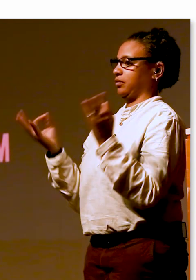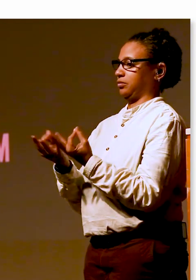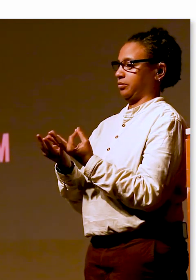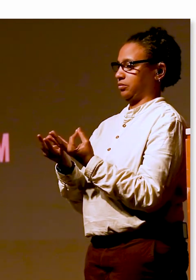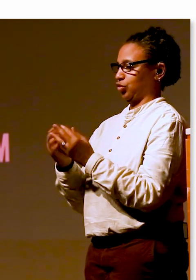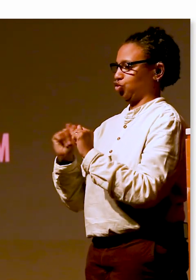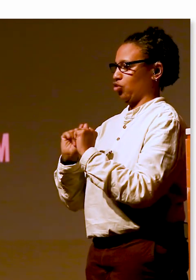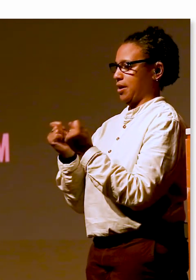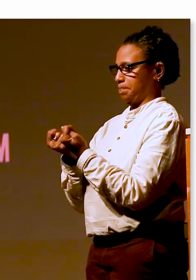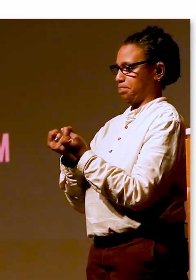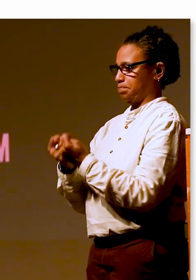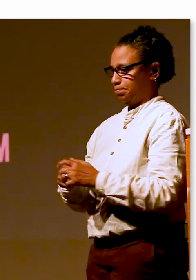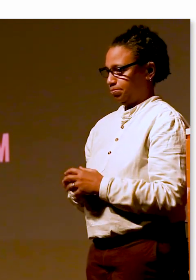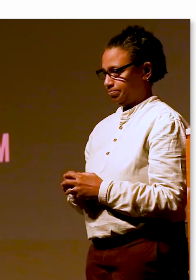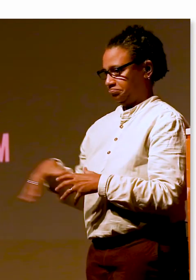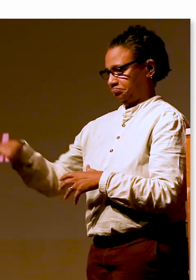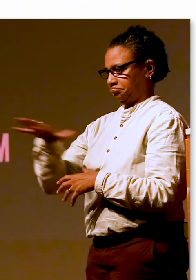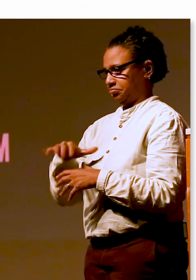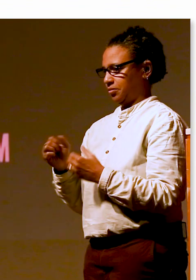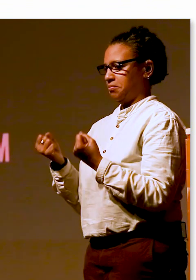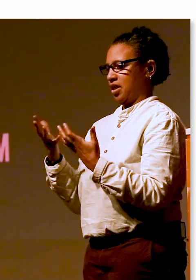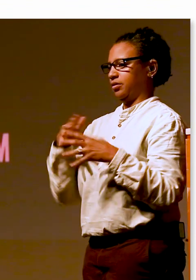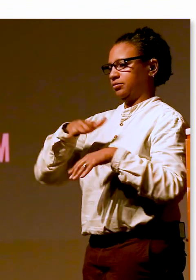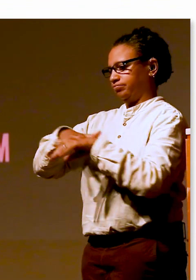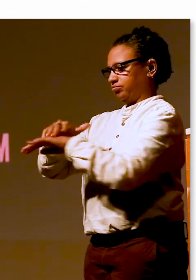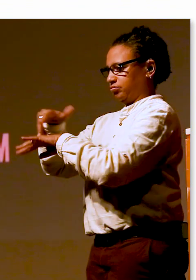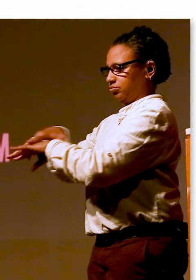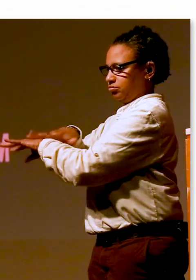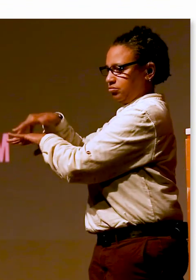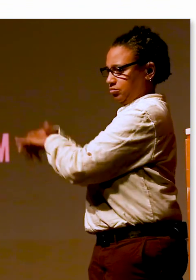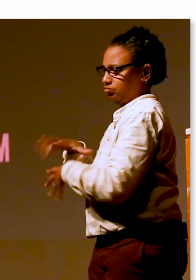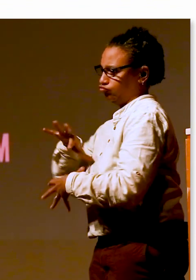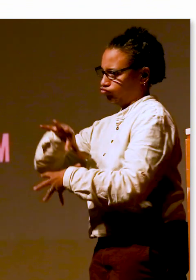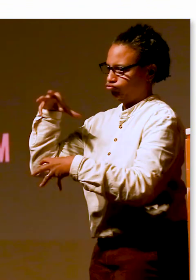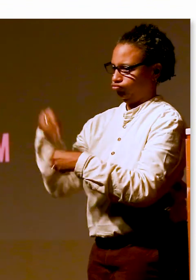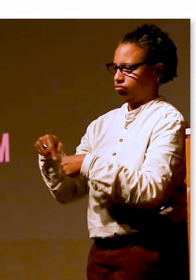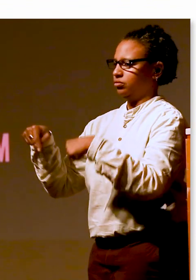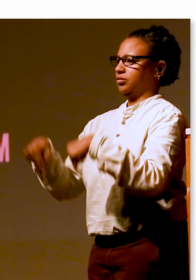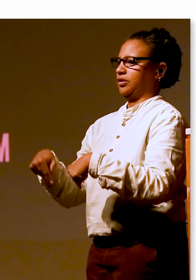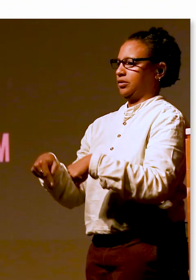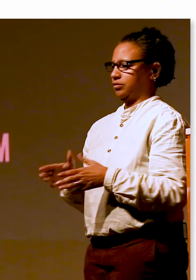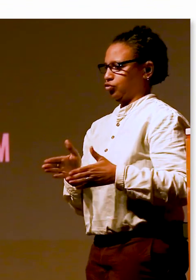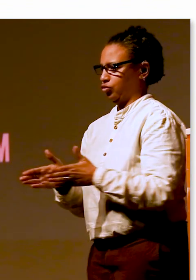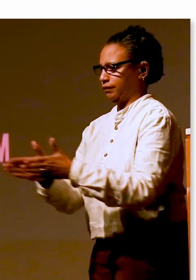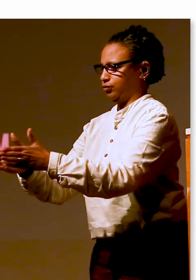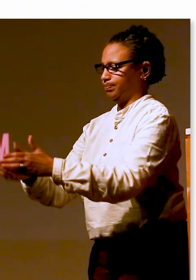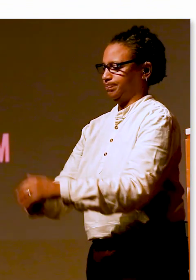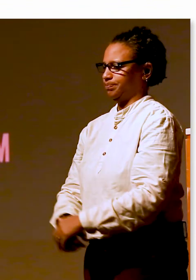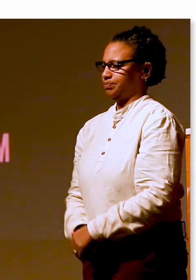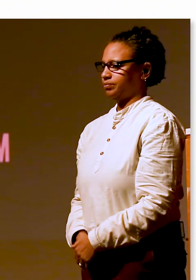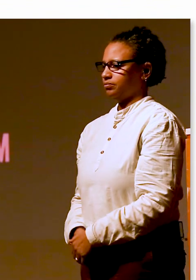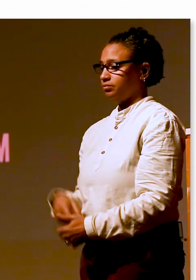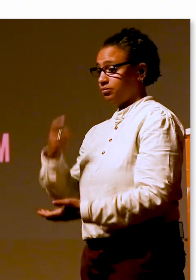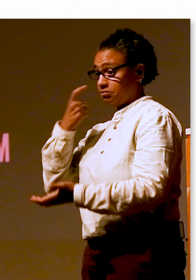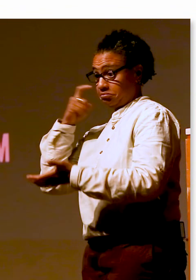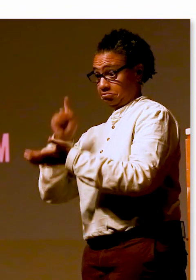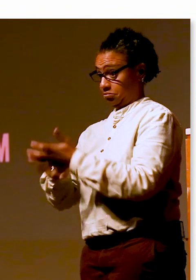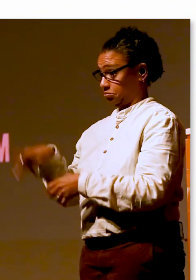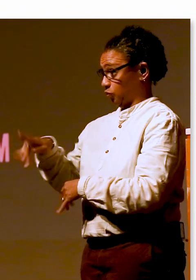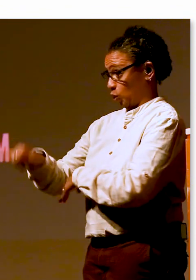made their homes along the Columbia River. We also want to recognize that Portland today is a community of many diverse